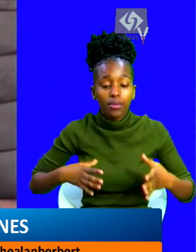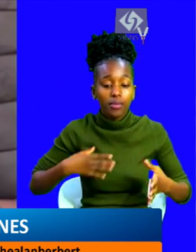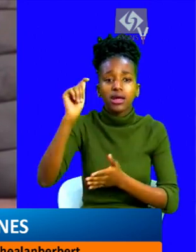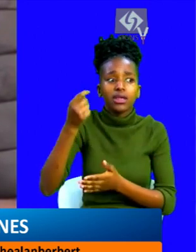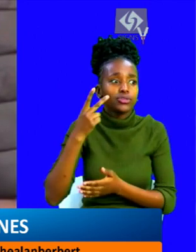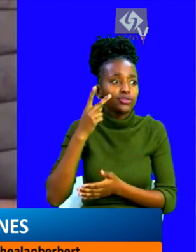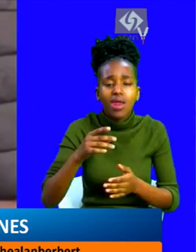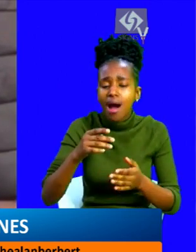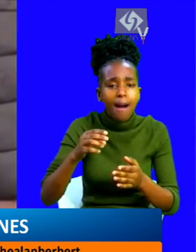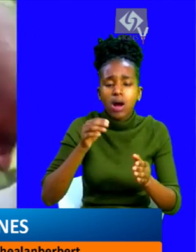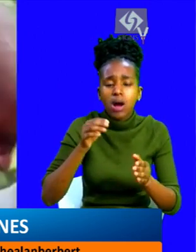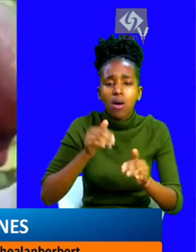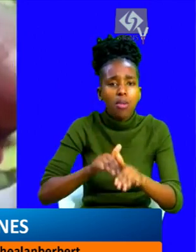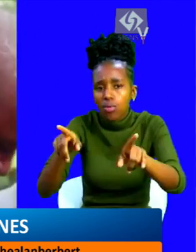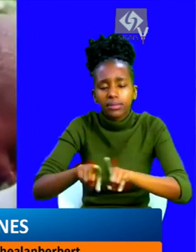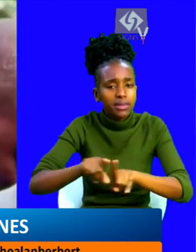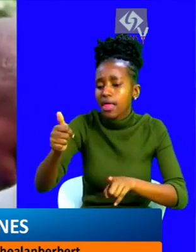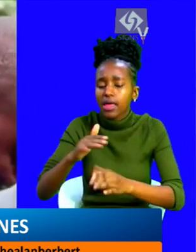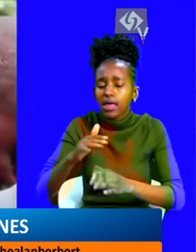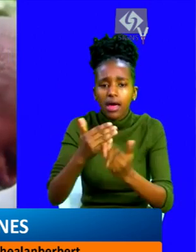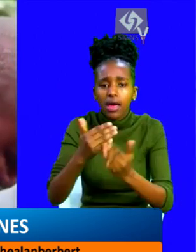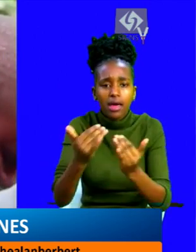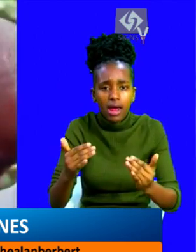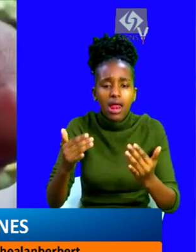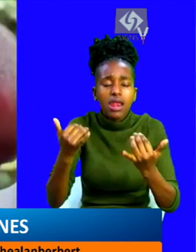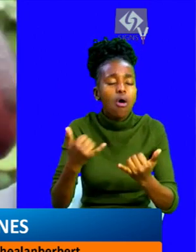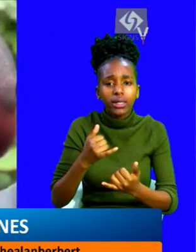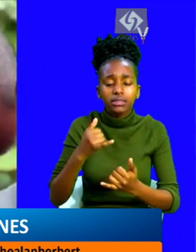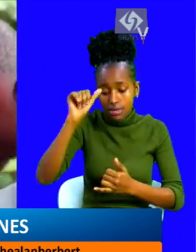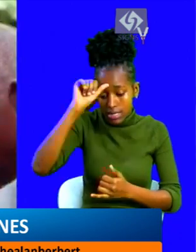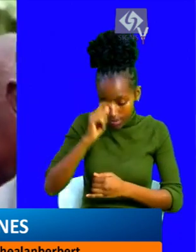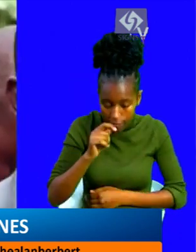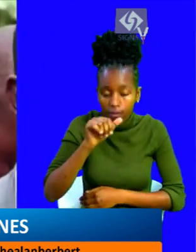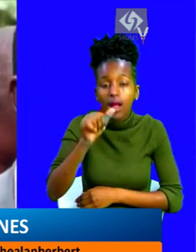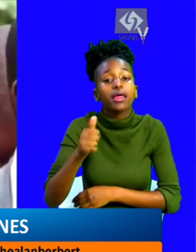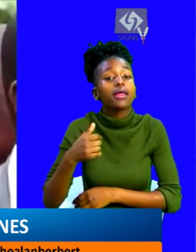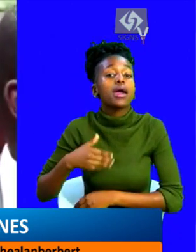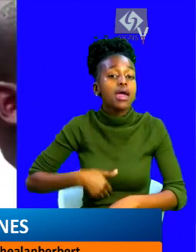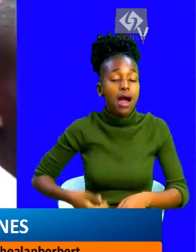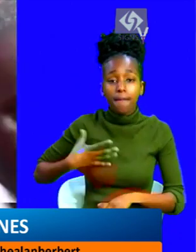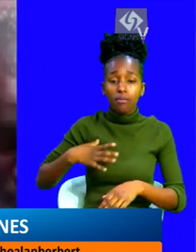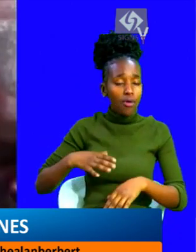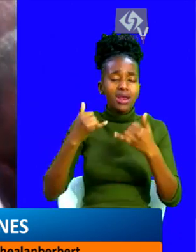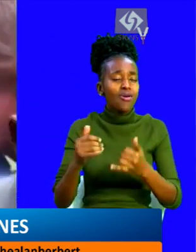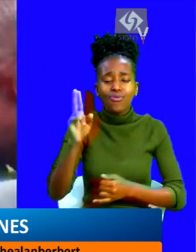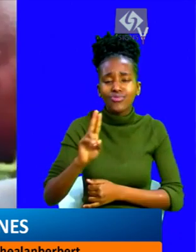anti-government protests organized by the opposition. They are offering to mediate in the standoff.